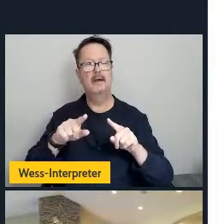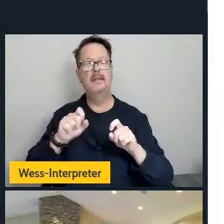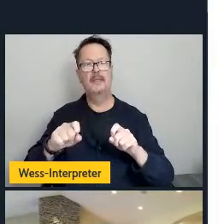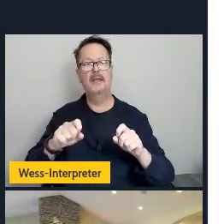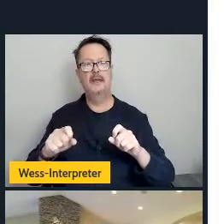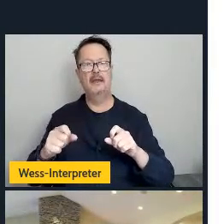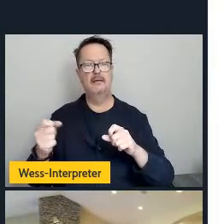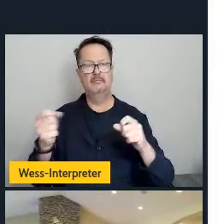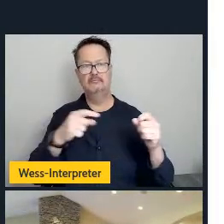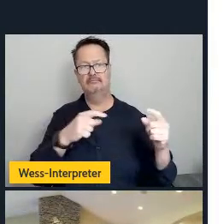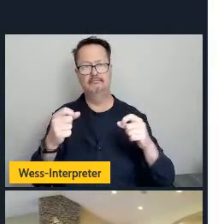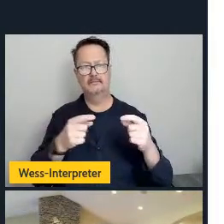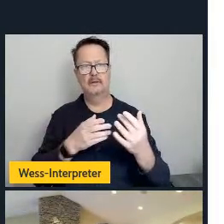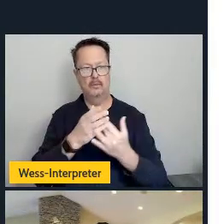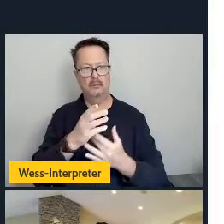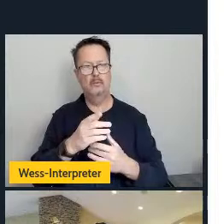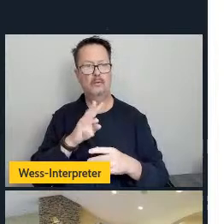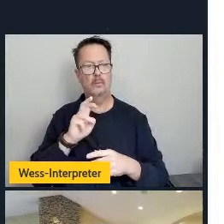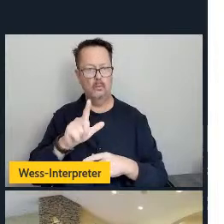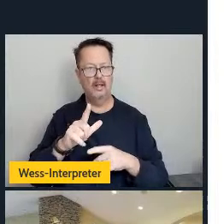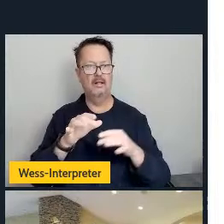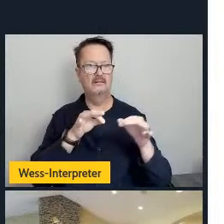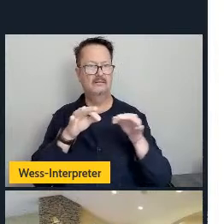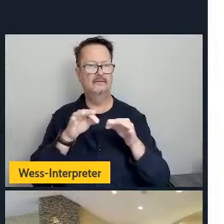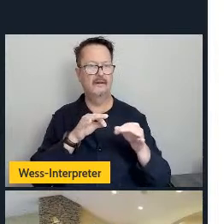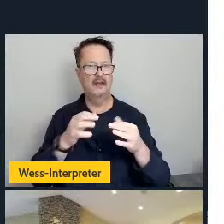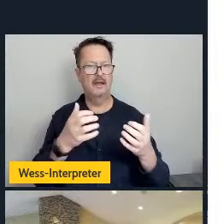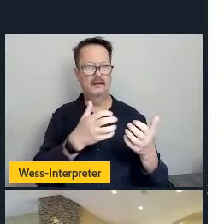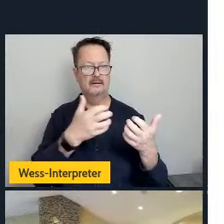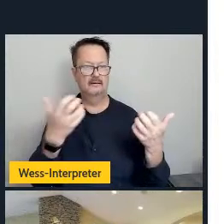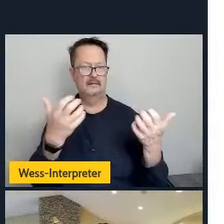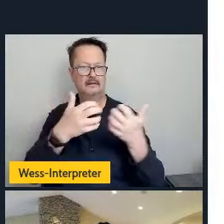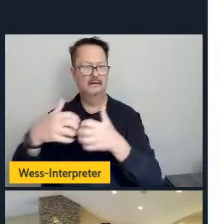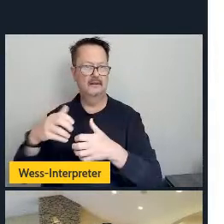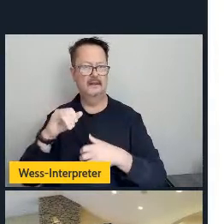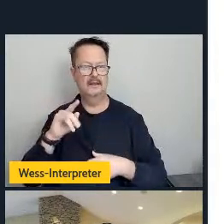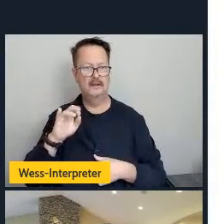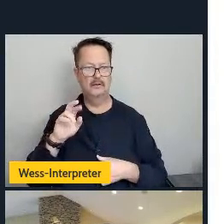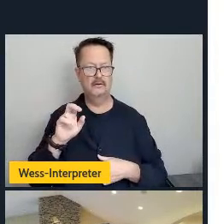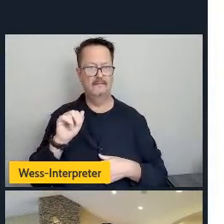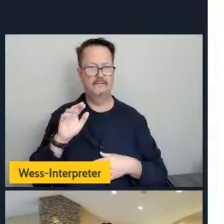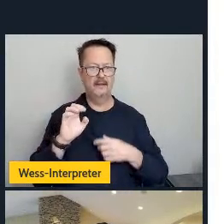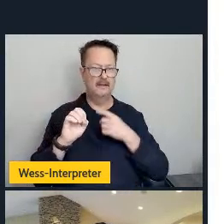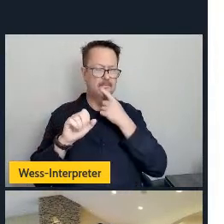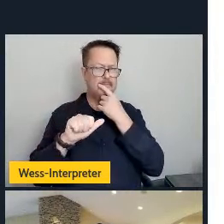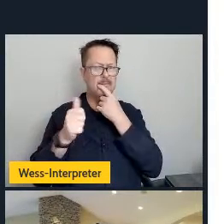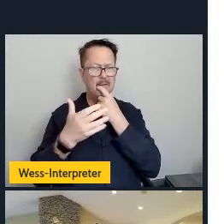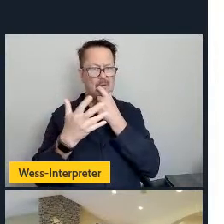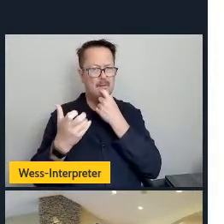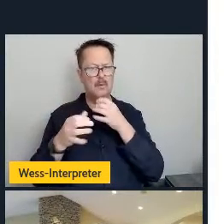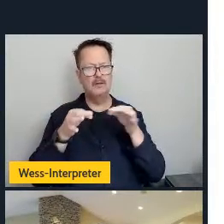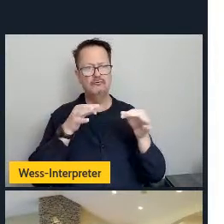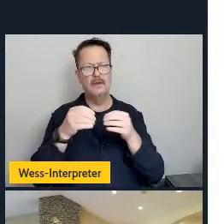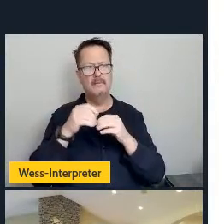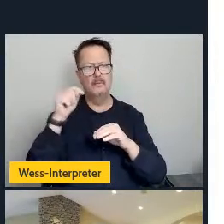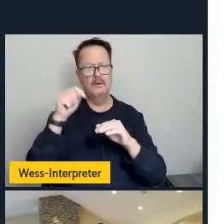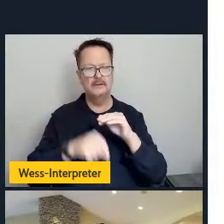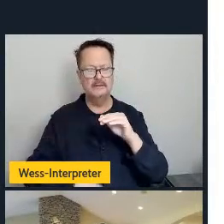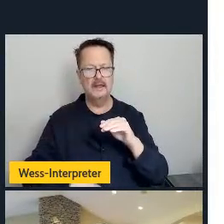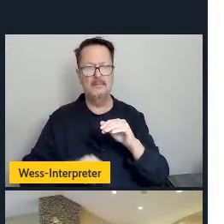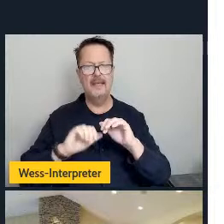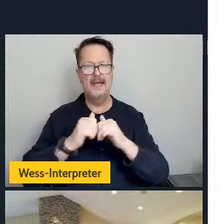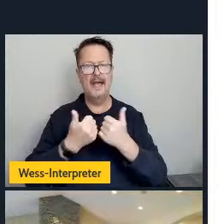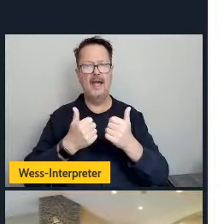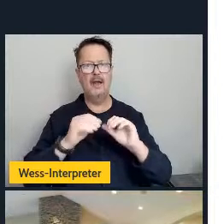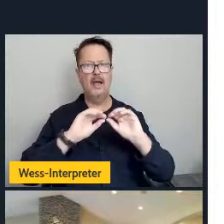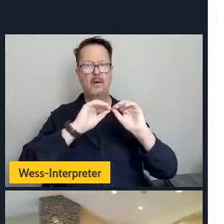through well-defined interfaces. And another thing that I want to discuss in more depth is how I would organize the